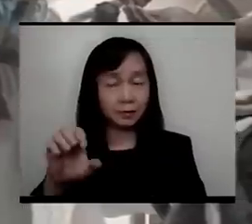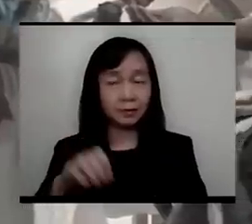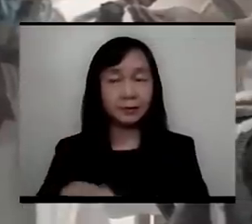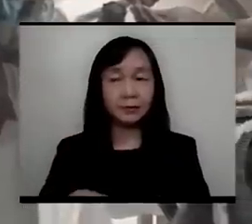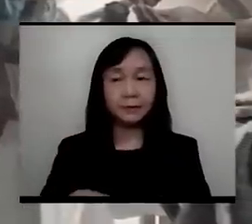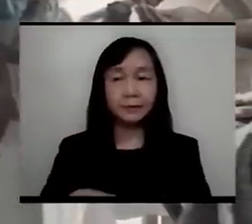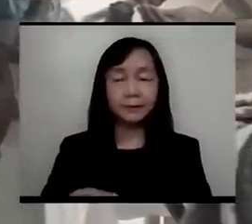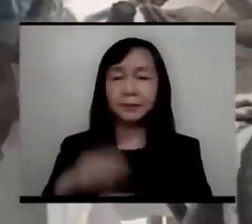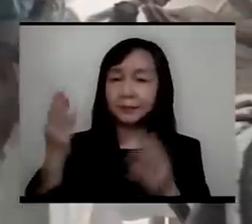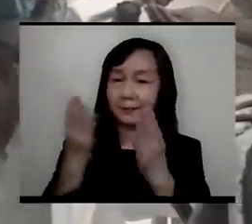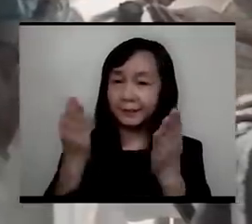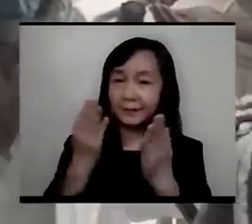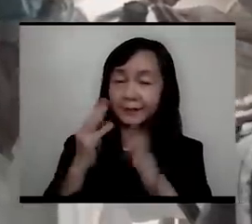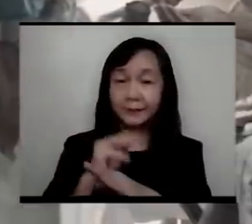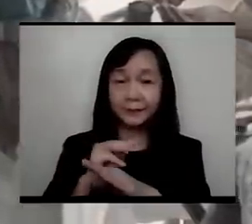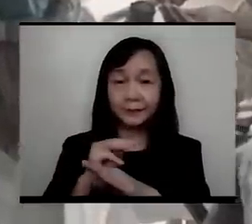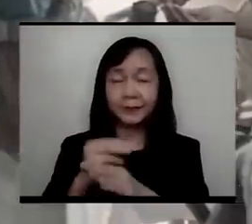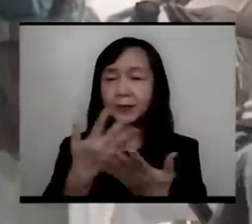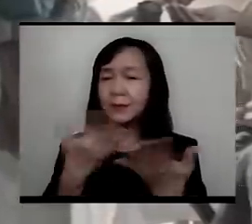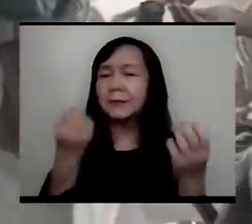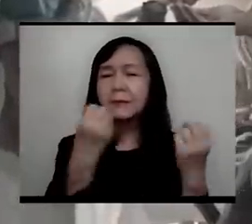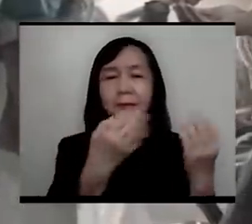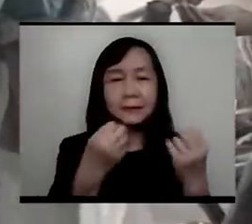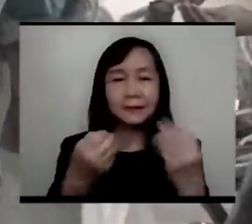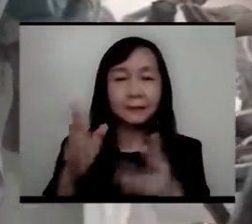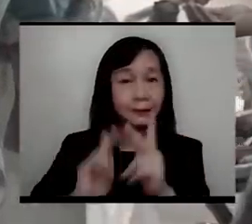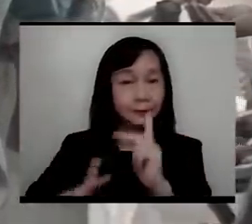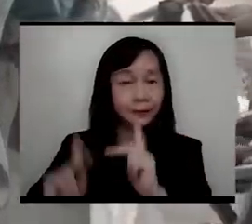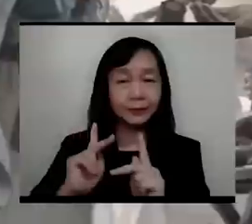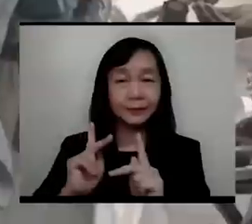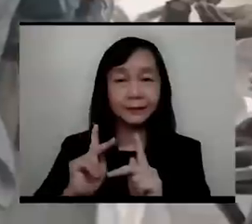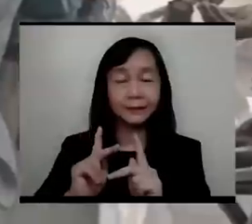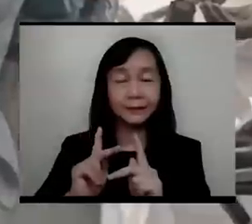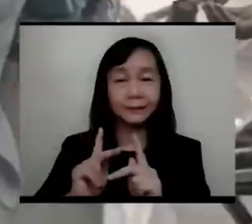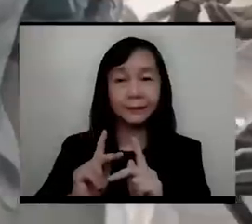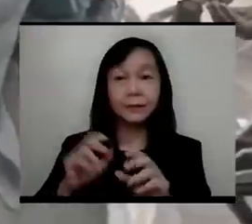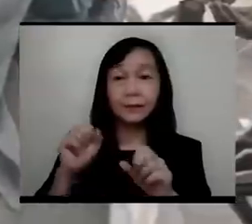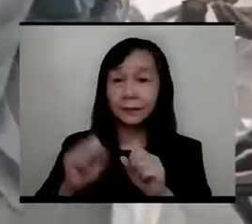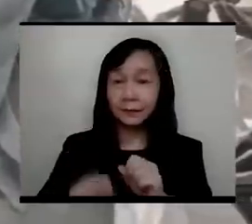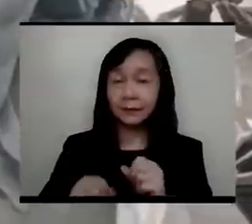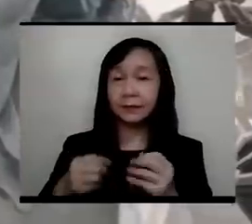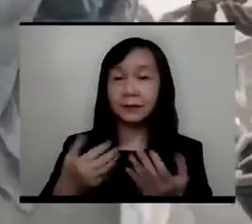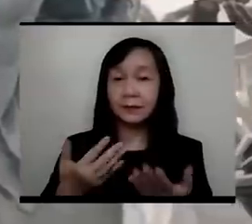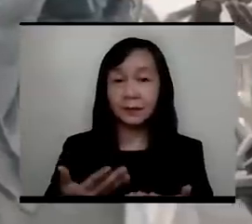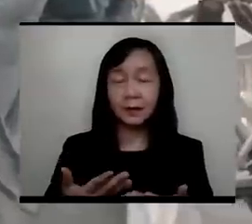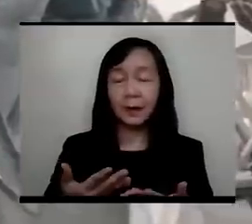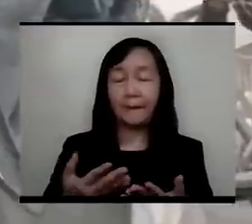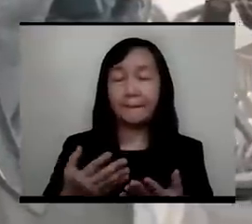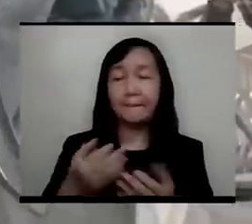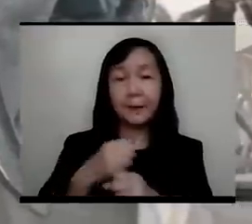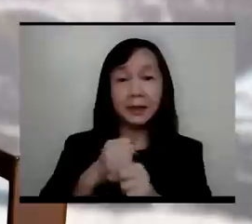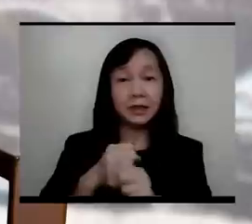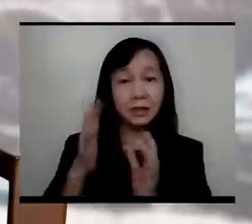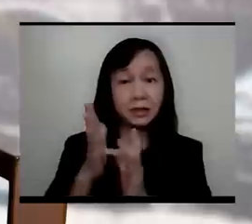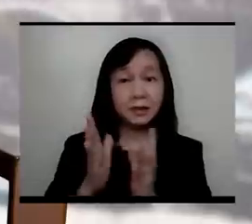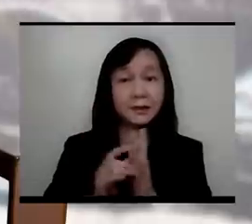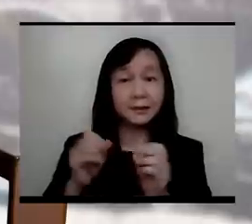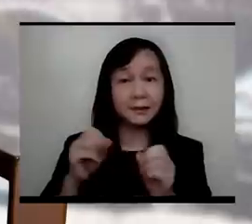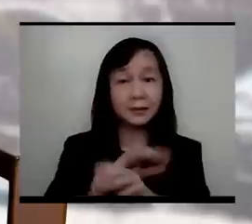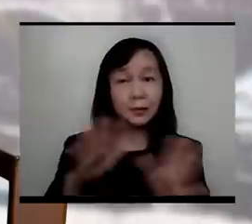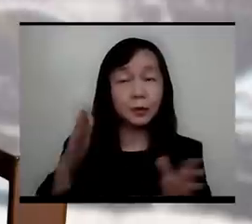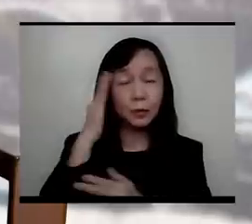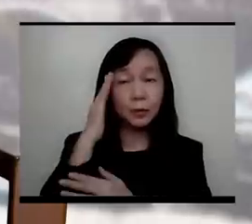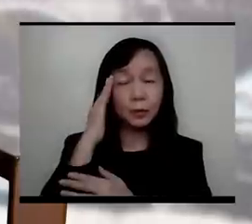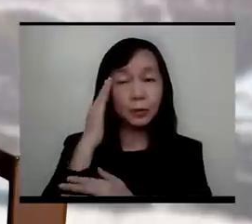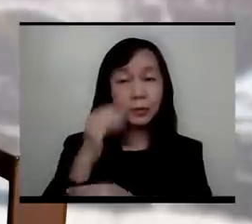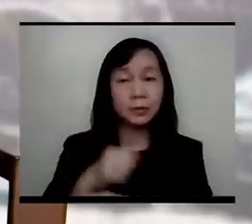Ministering to many, many people In order to make Jesus known And